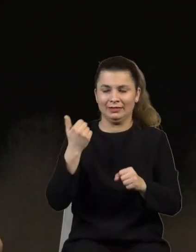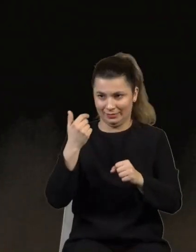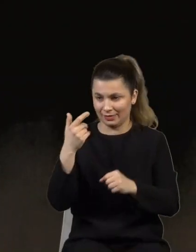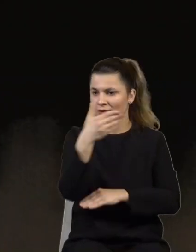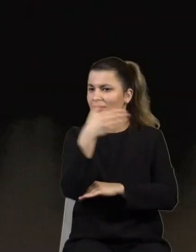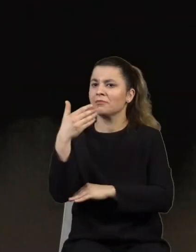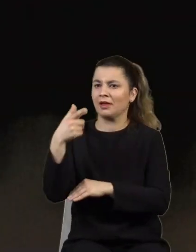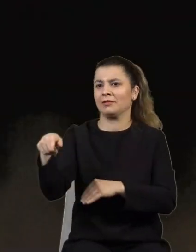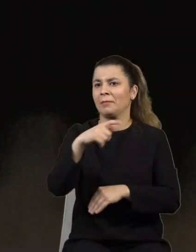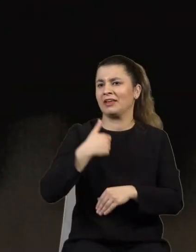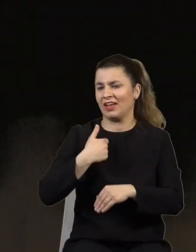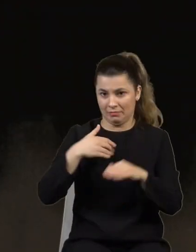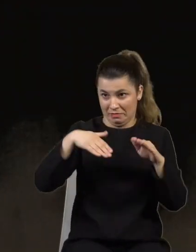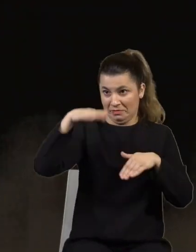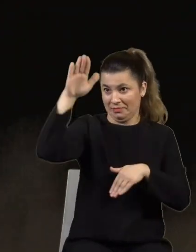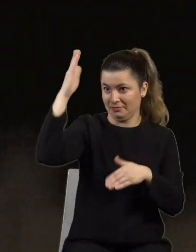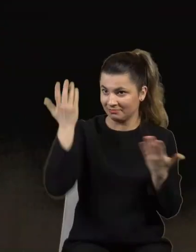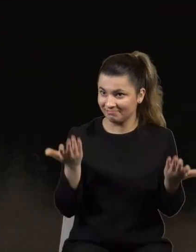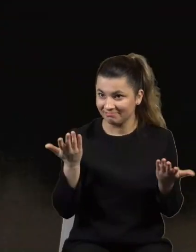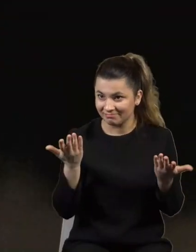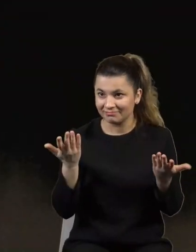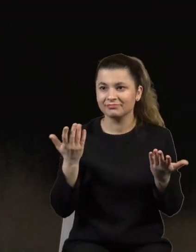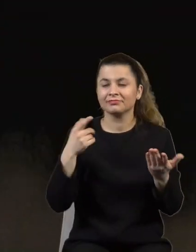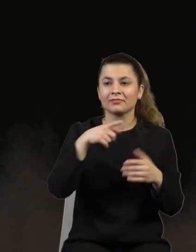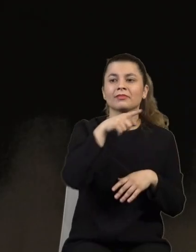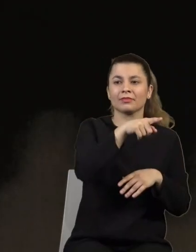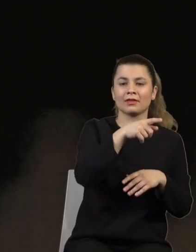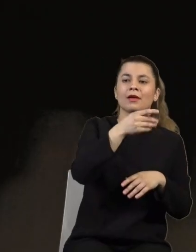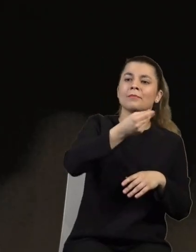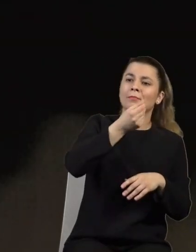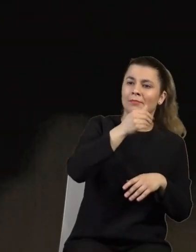So at the end, the experience made us